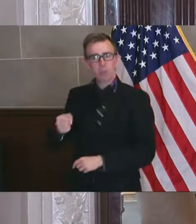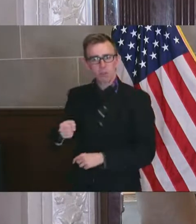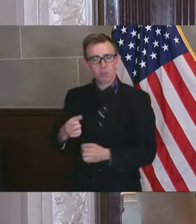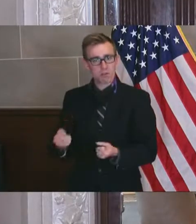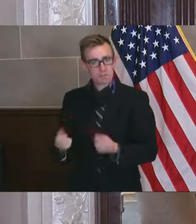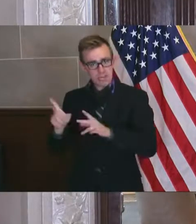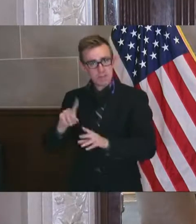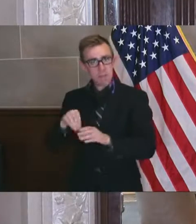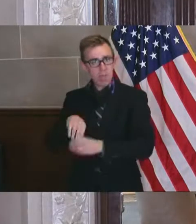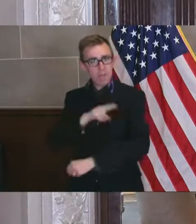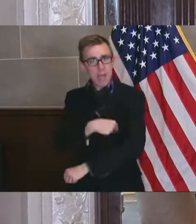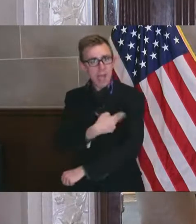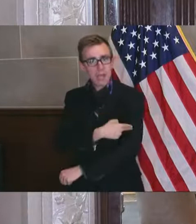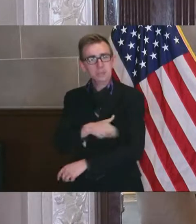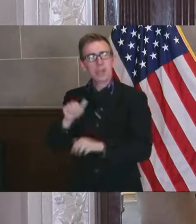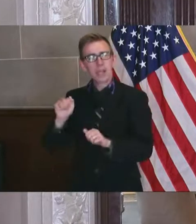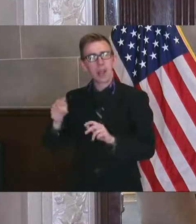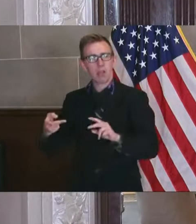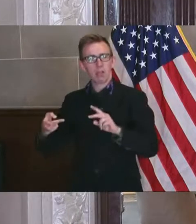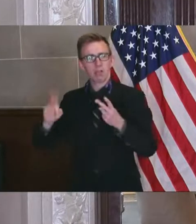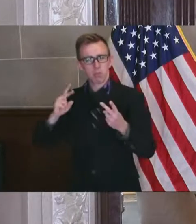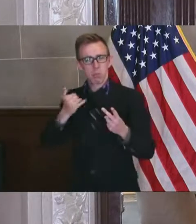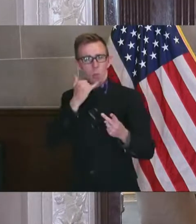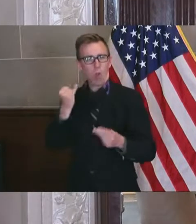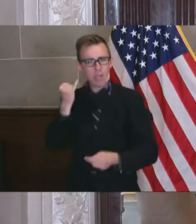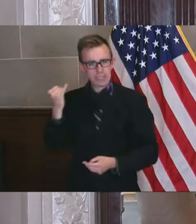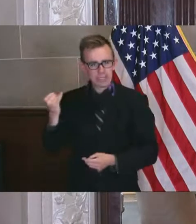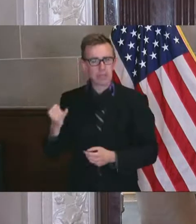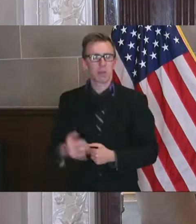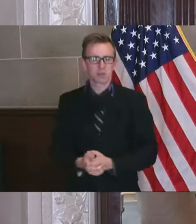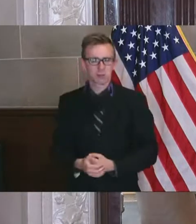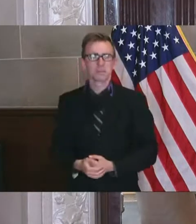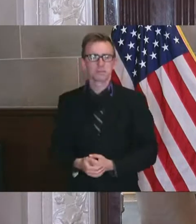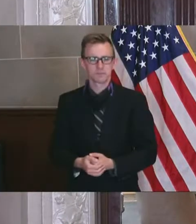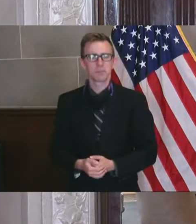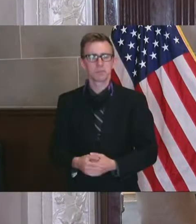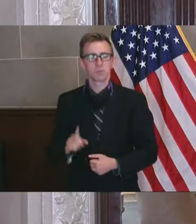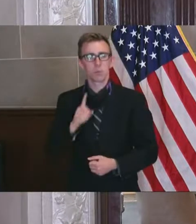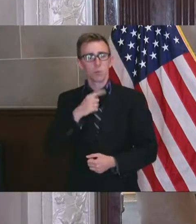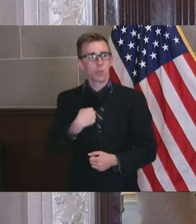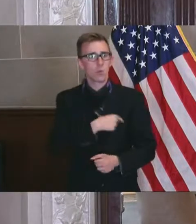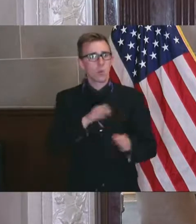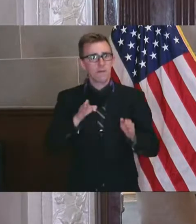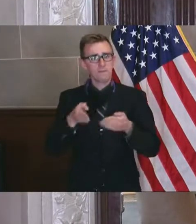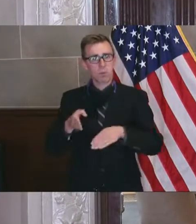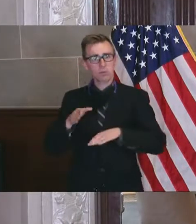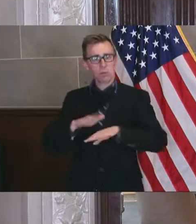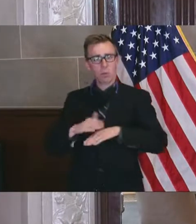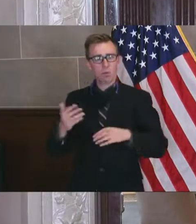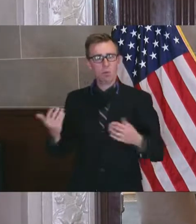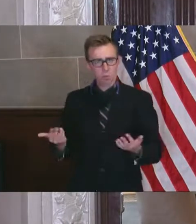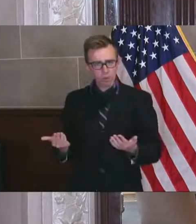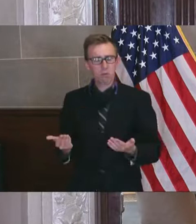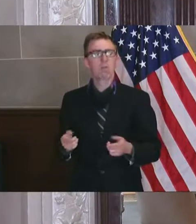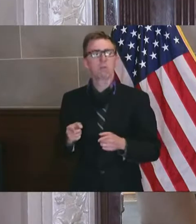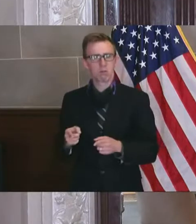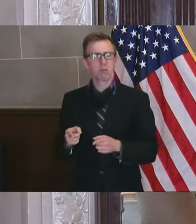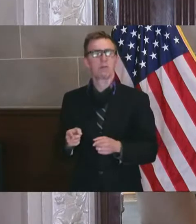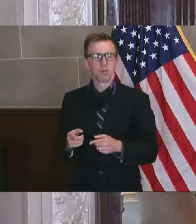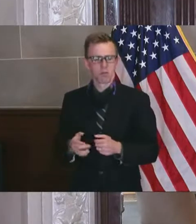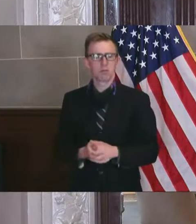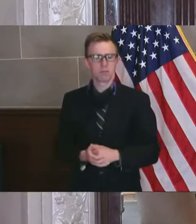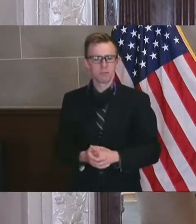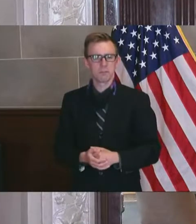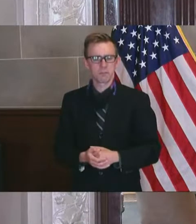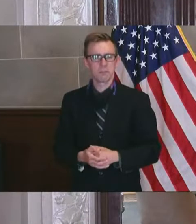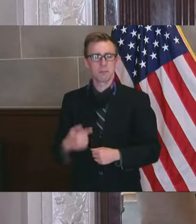is really somewhat misleading to the people out there to know. What we should be really taking a really good look at is